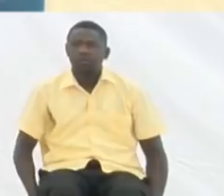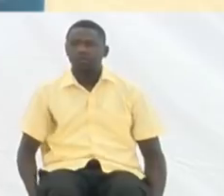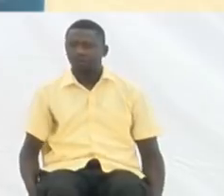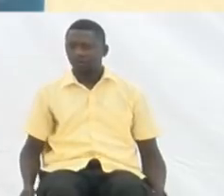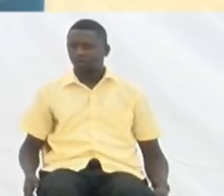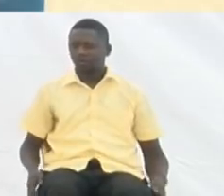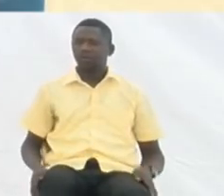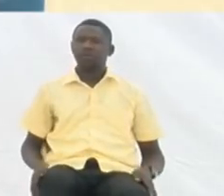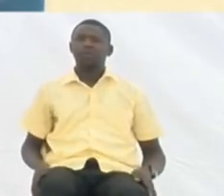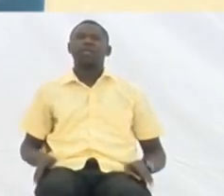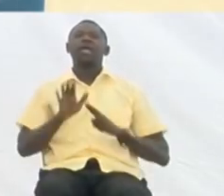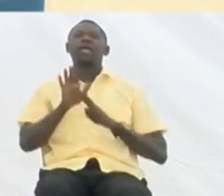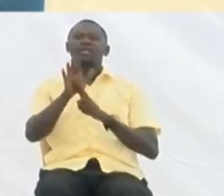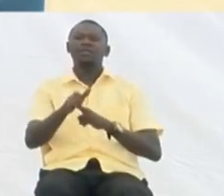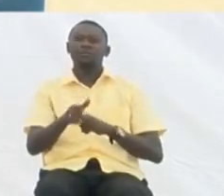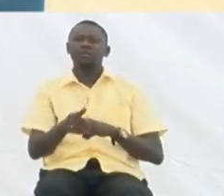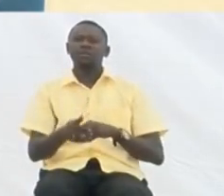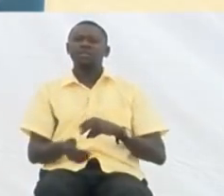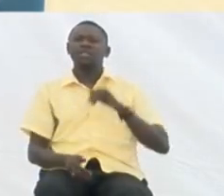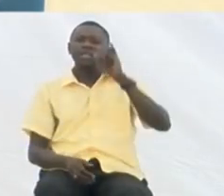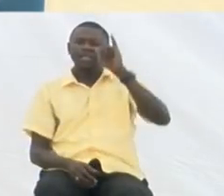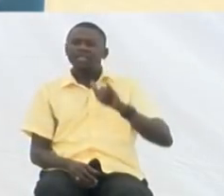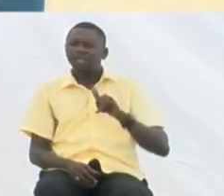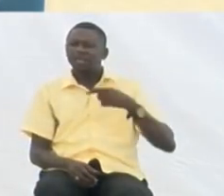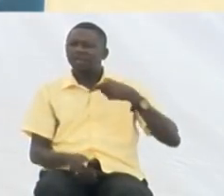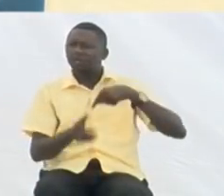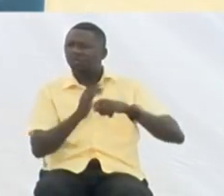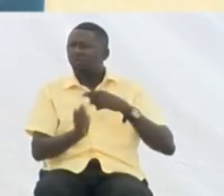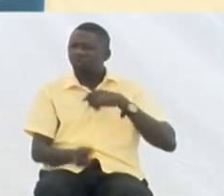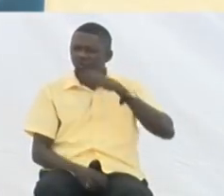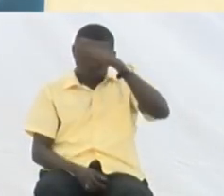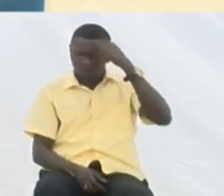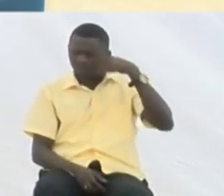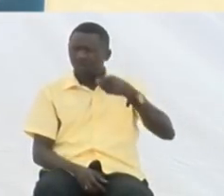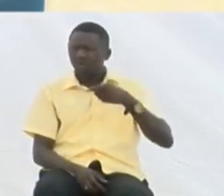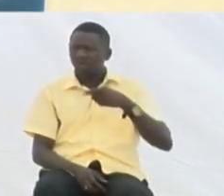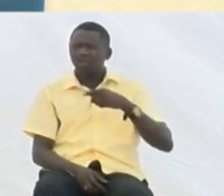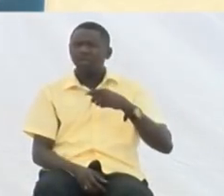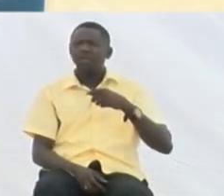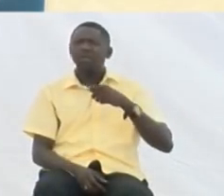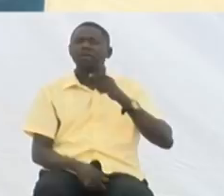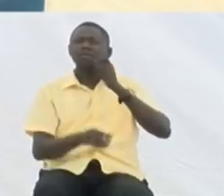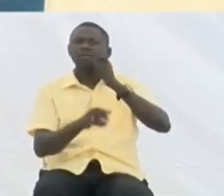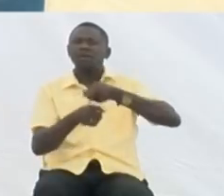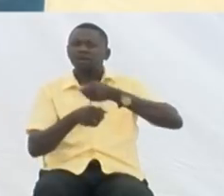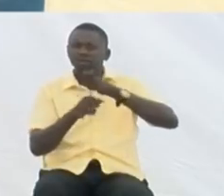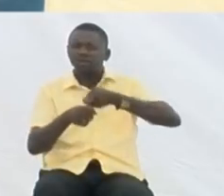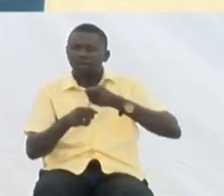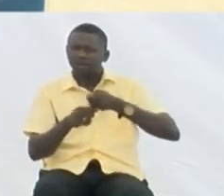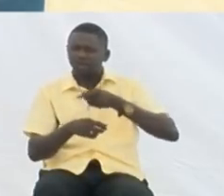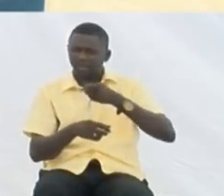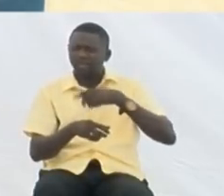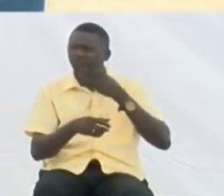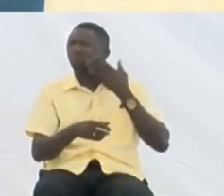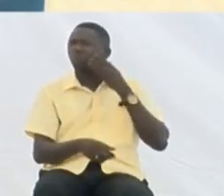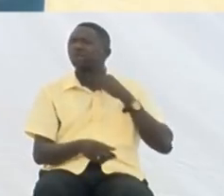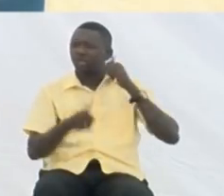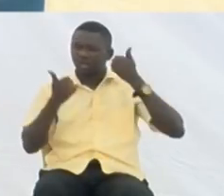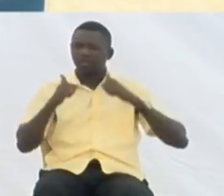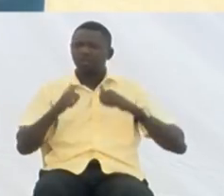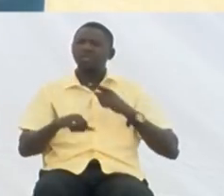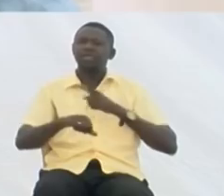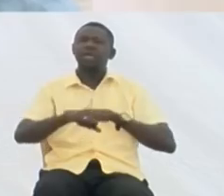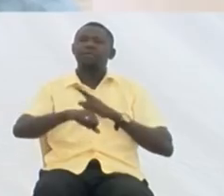sangumi nangafala doku, wosangolong nyinketa. When we worked the Fala farms, that was when this thing happened.